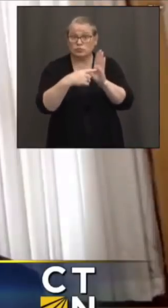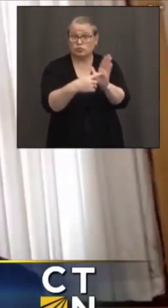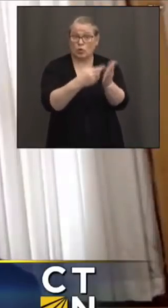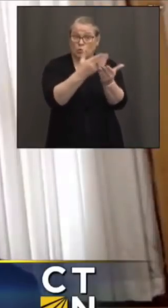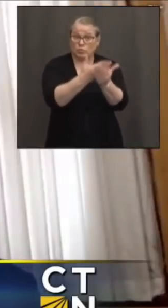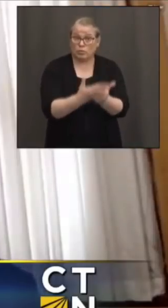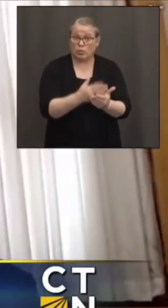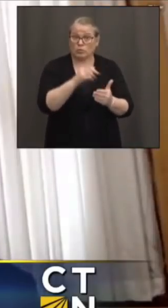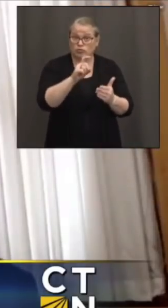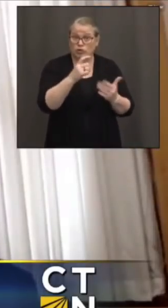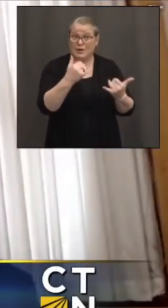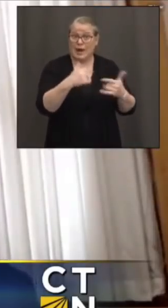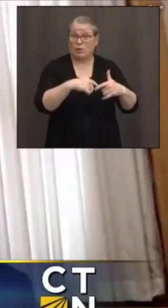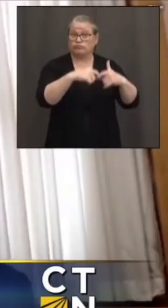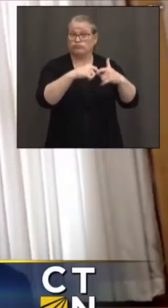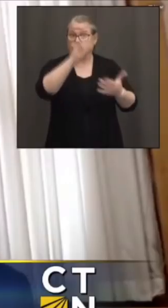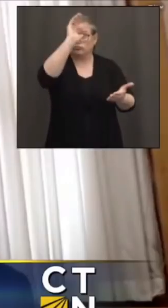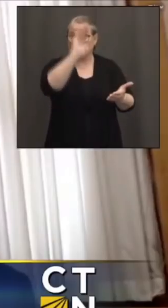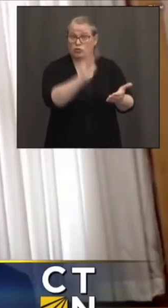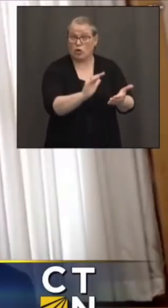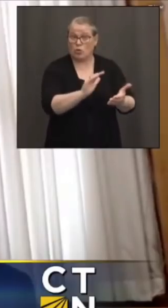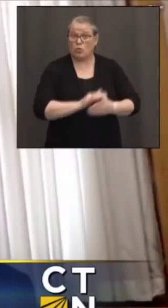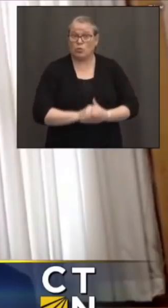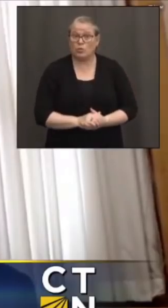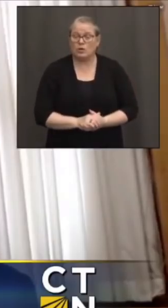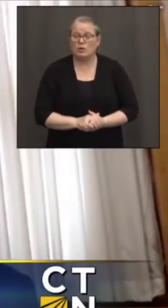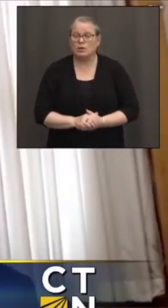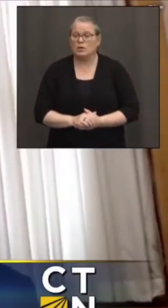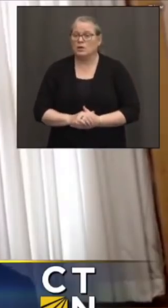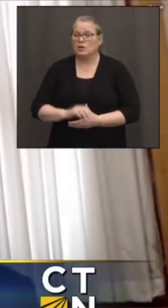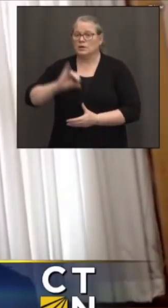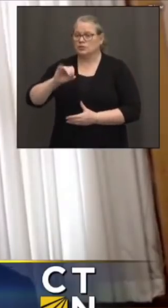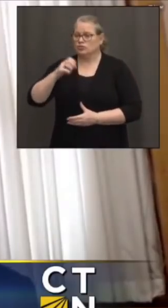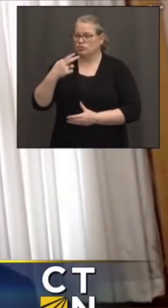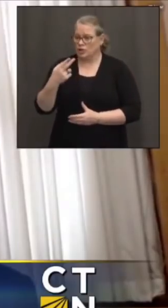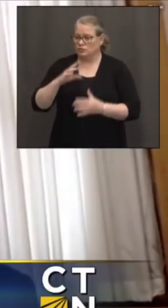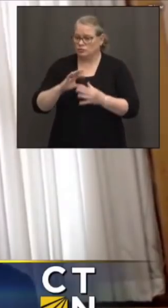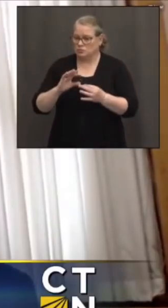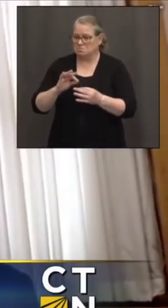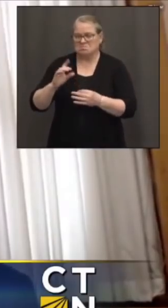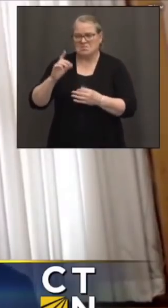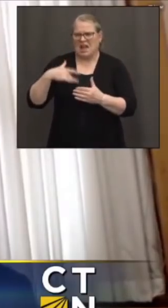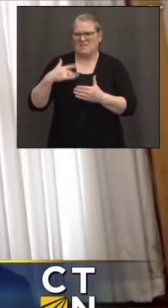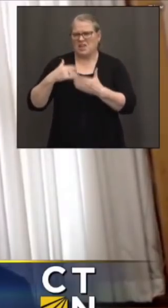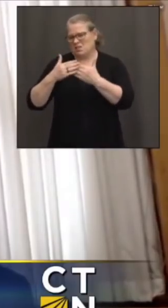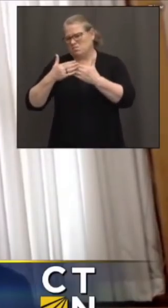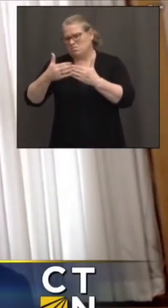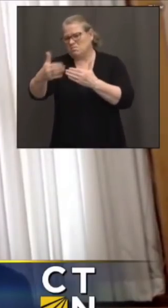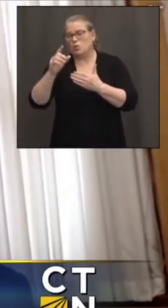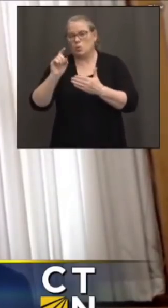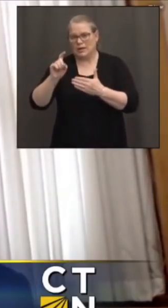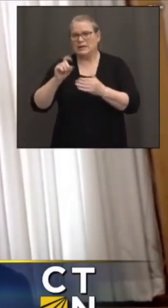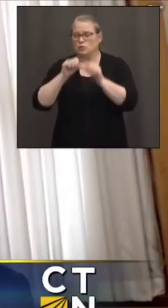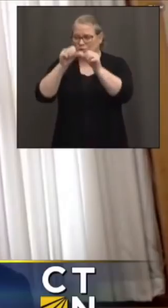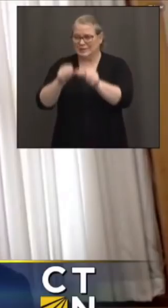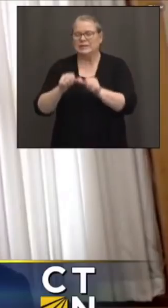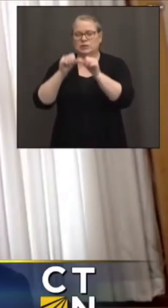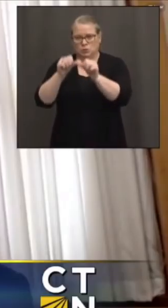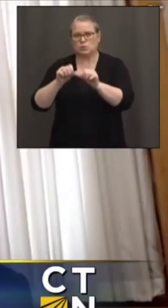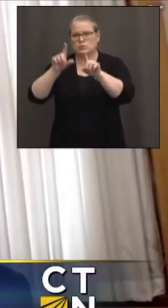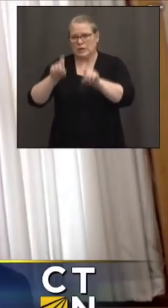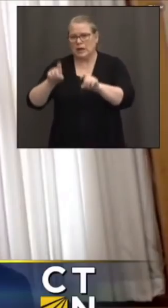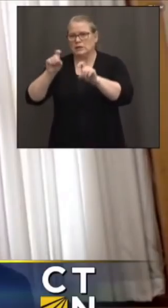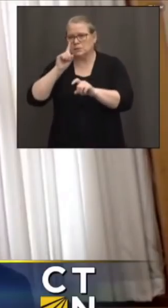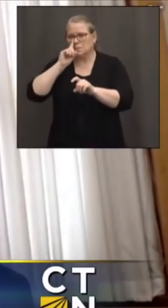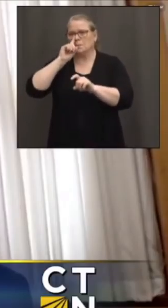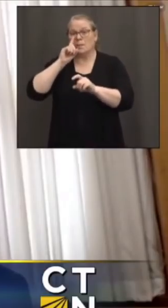Well, we're going to likely need to continue doing quite a bit of testing for the foreseeable future. I mean, we passed a big milestone today with more than half of the state